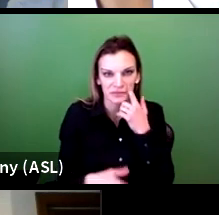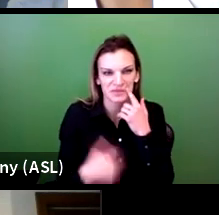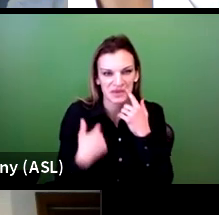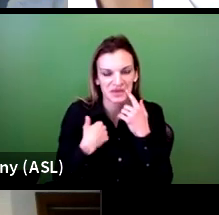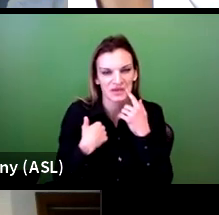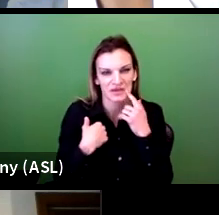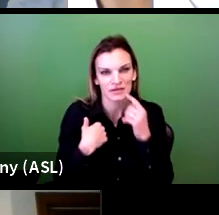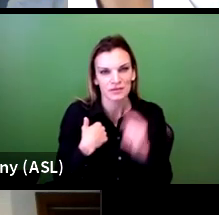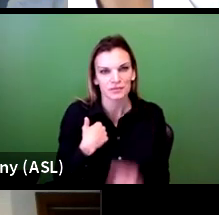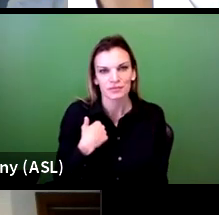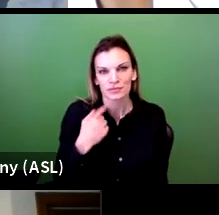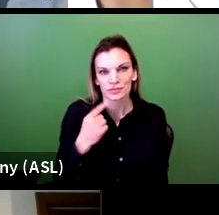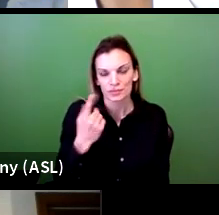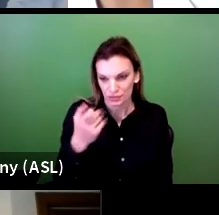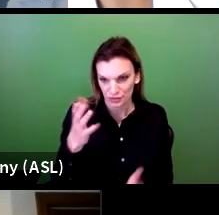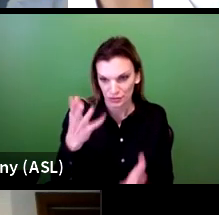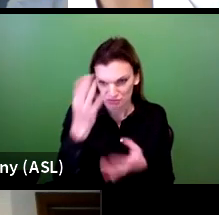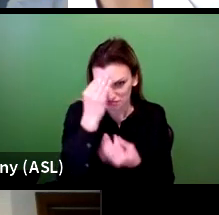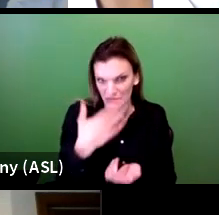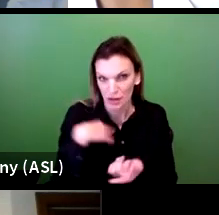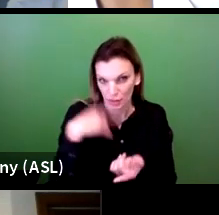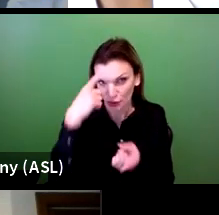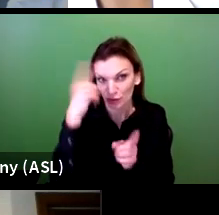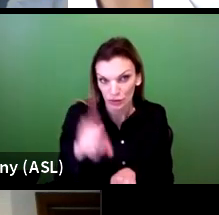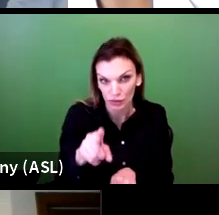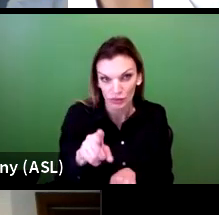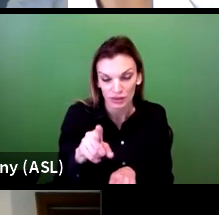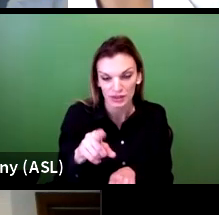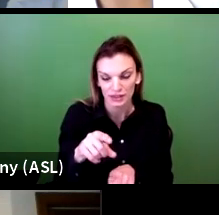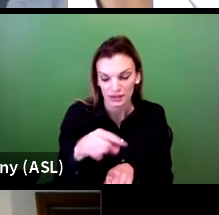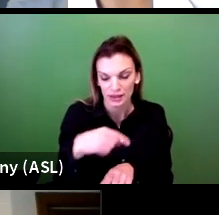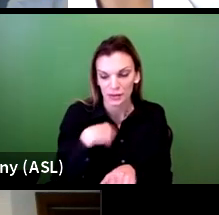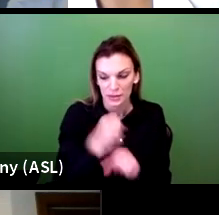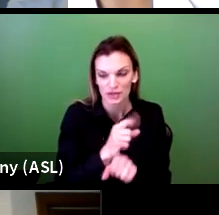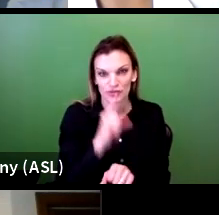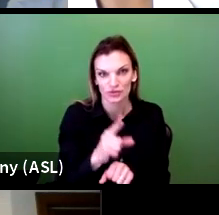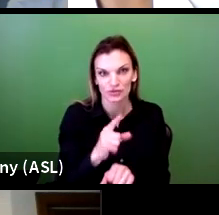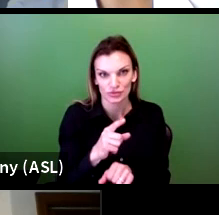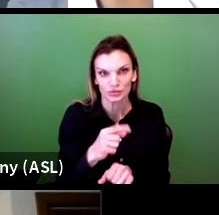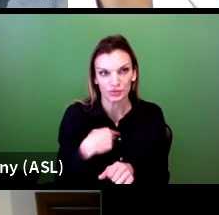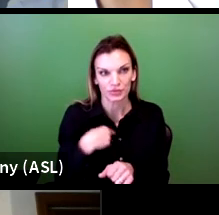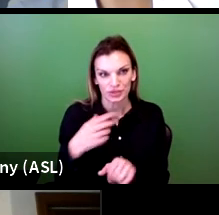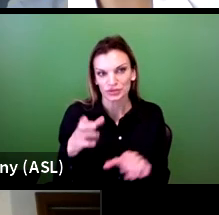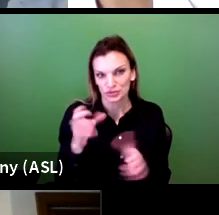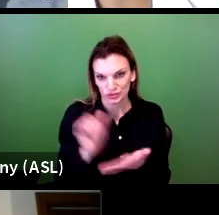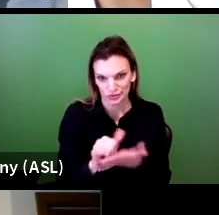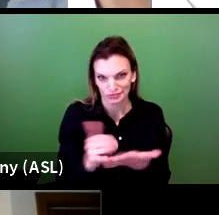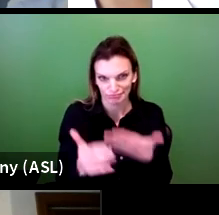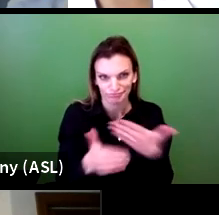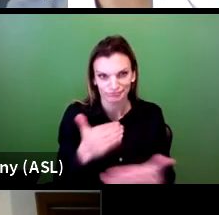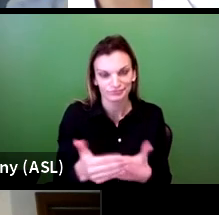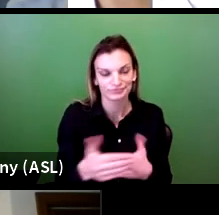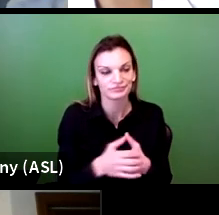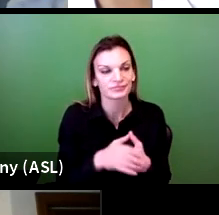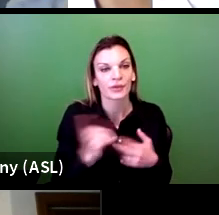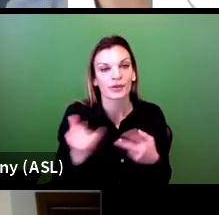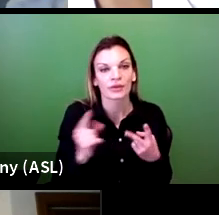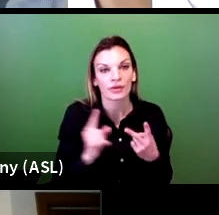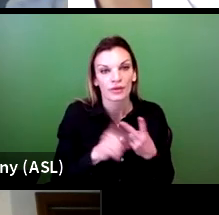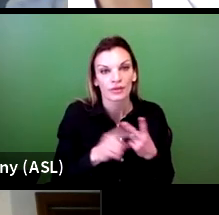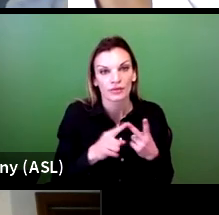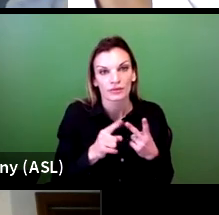want to say I agree with your approach, and I want to make sure that we each get the chance to do it if we want it. The second thing I think,